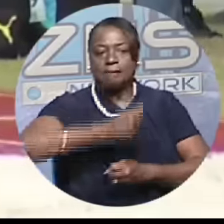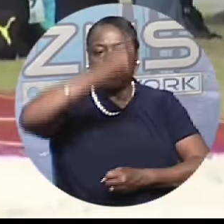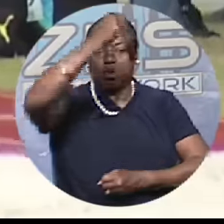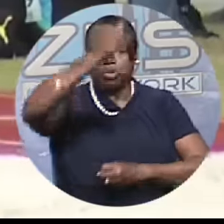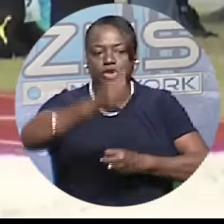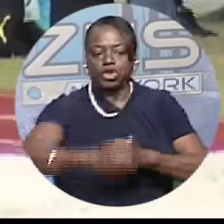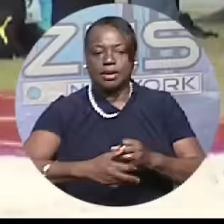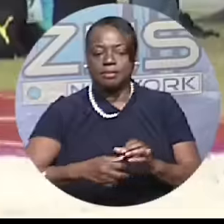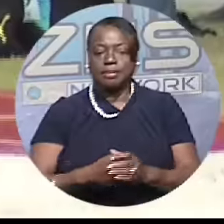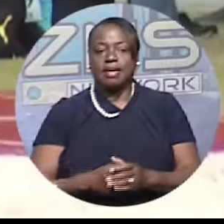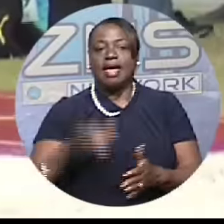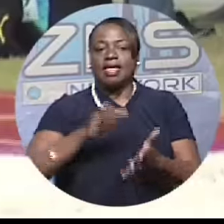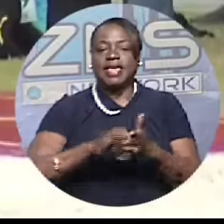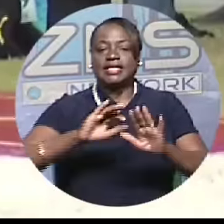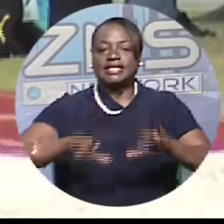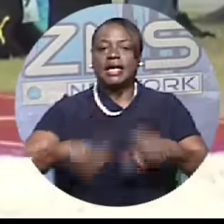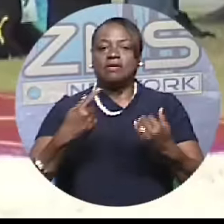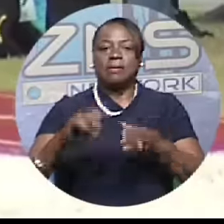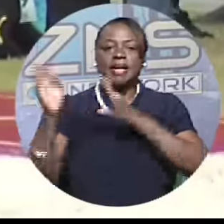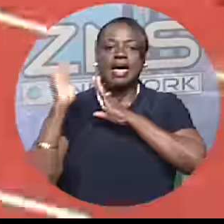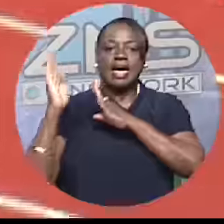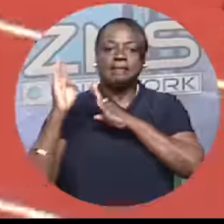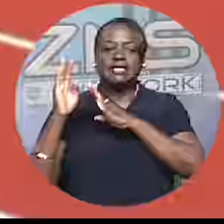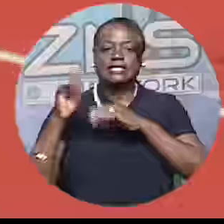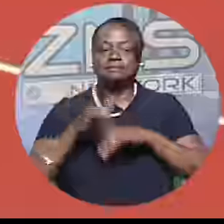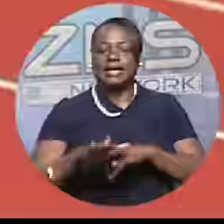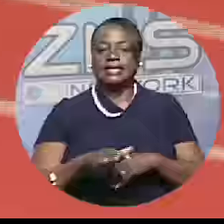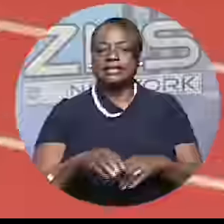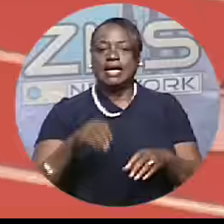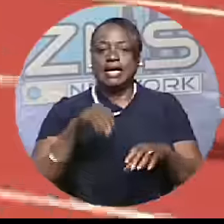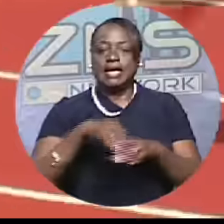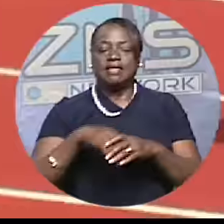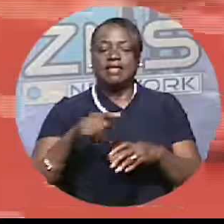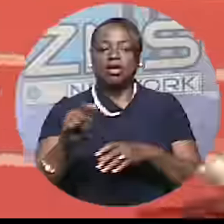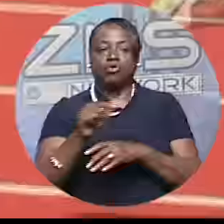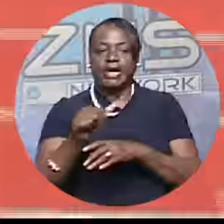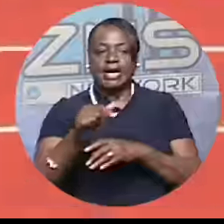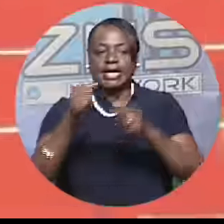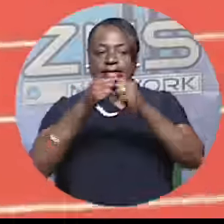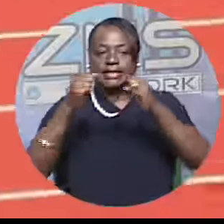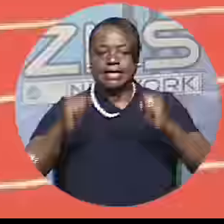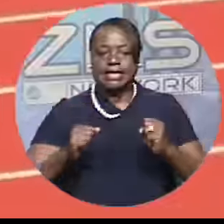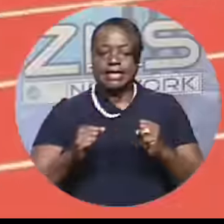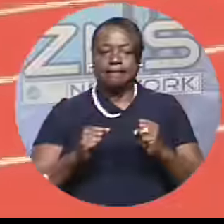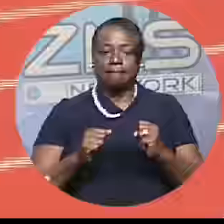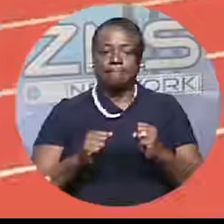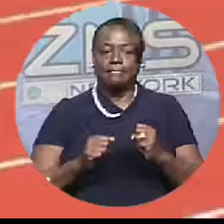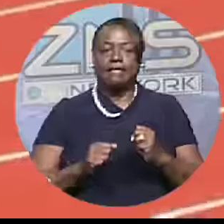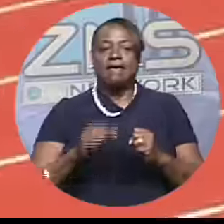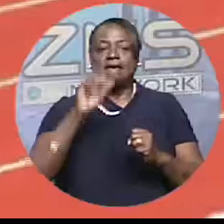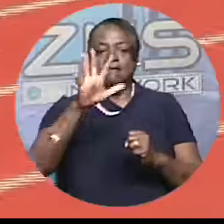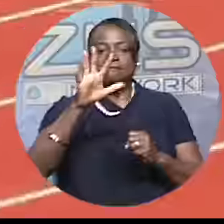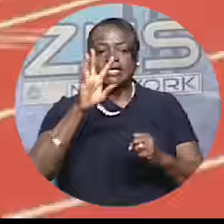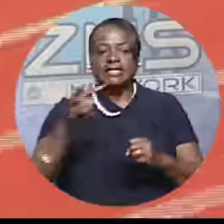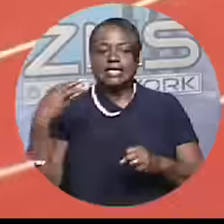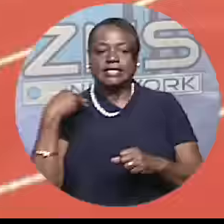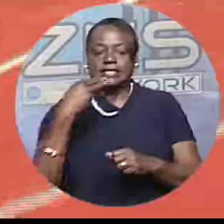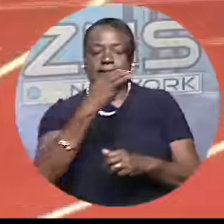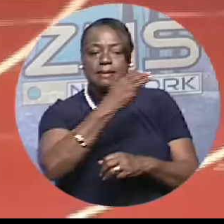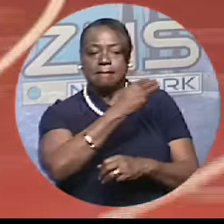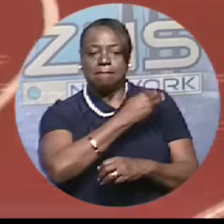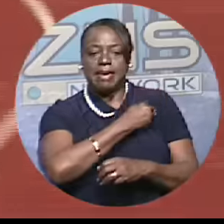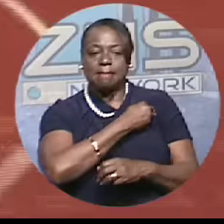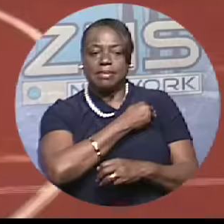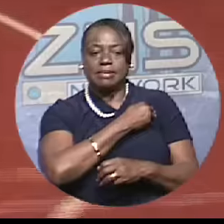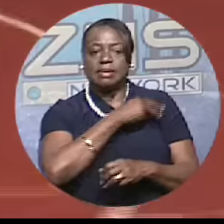spend their 2 hours at the Grenada Athletic Stadium. The last-minute workout session this morning got things started for the 56-member squad. The